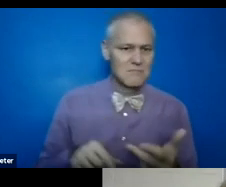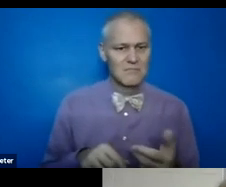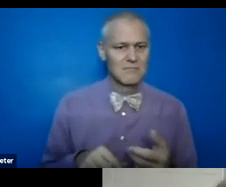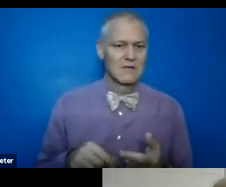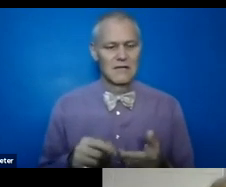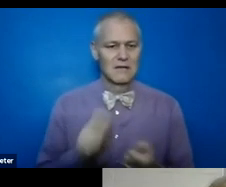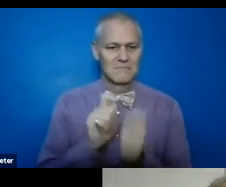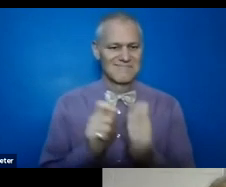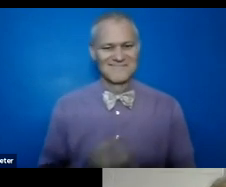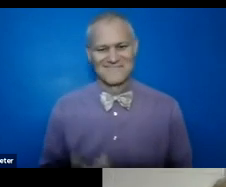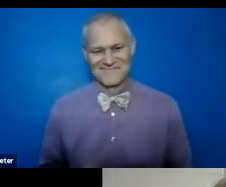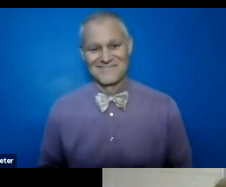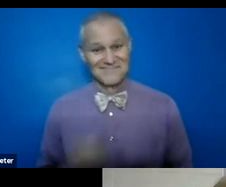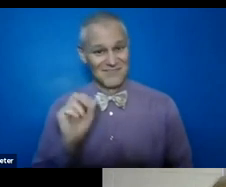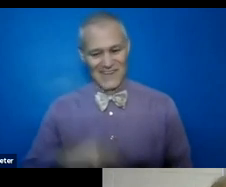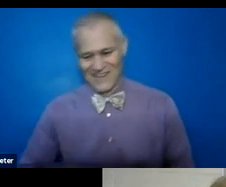with a thud with your kids.